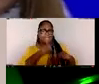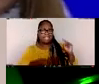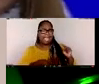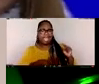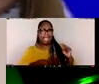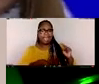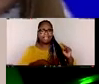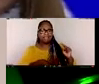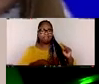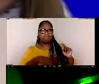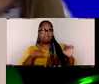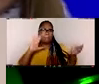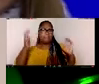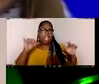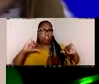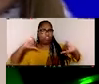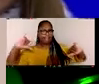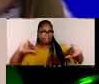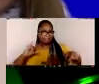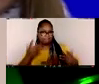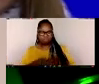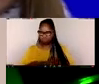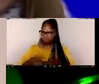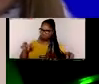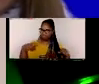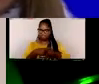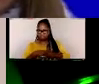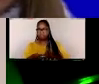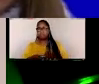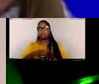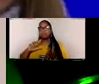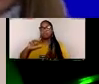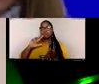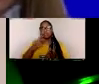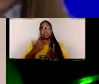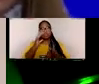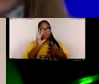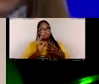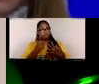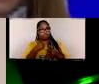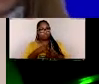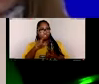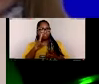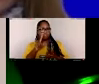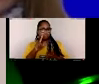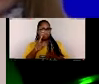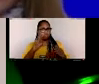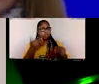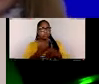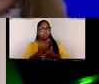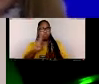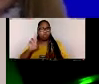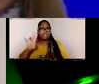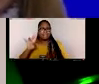height. Finally, I would suggest that perhaps there's a third option and that we should use the R7X